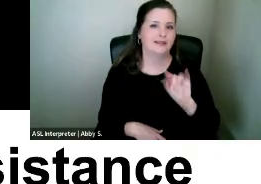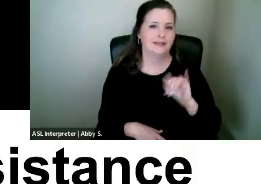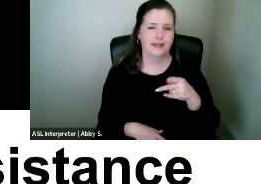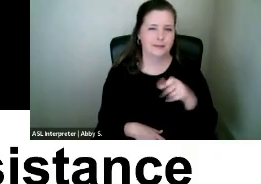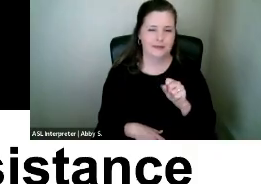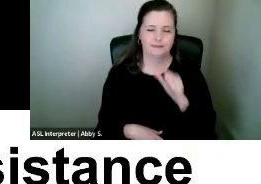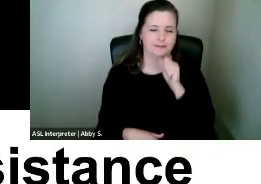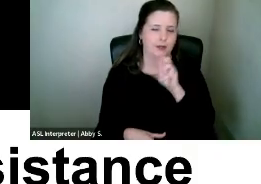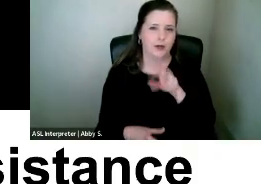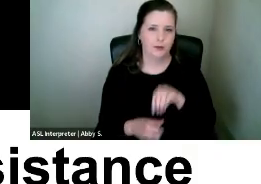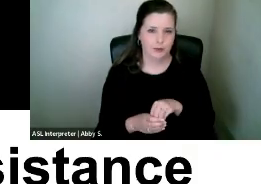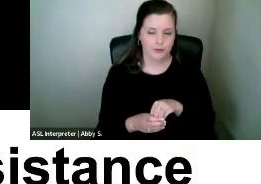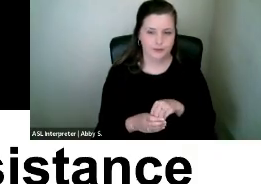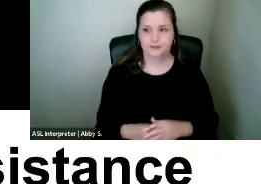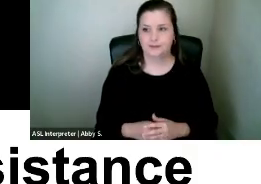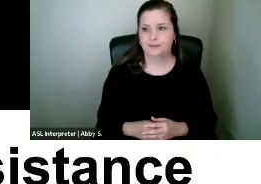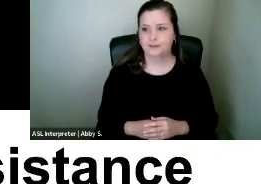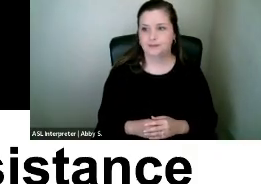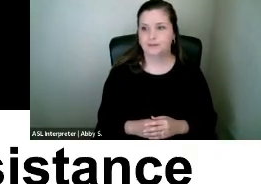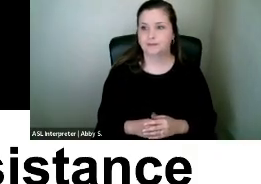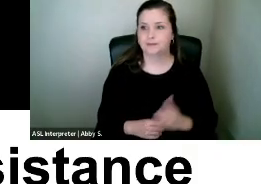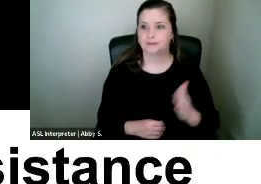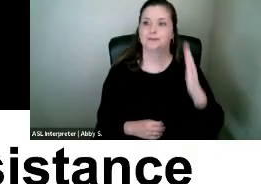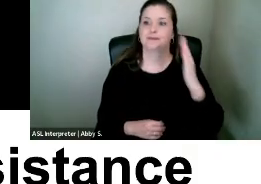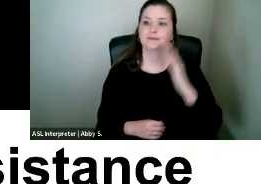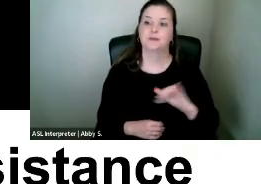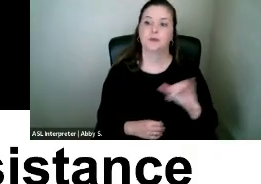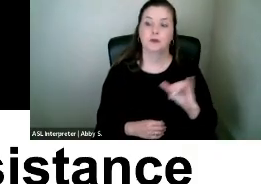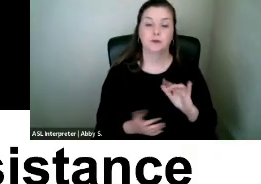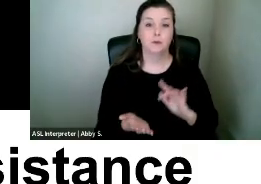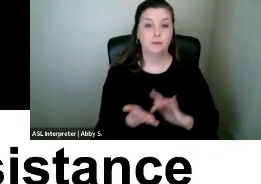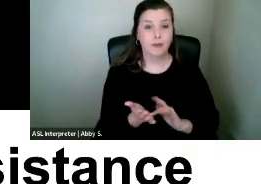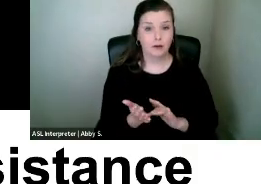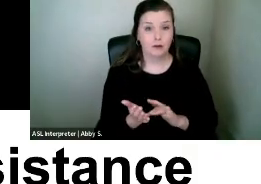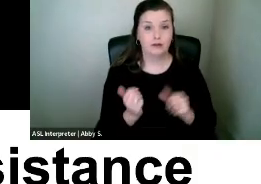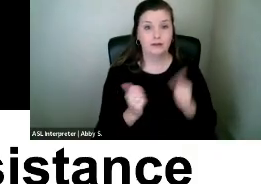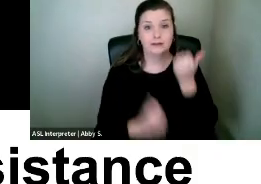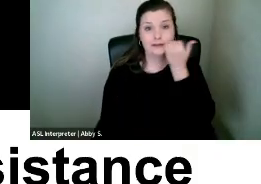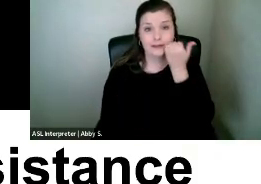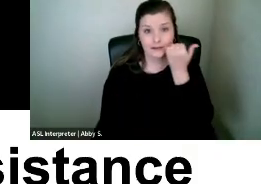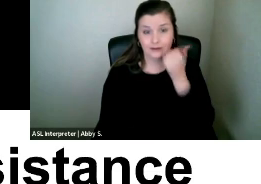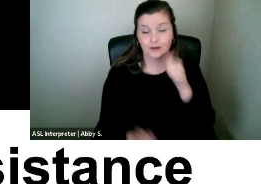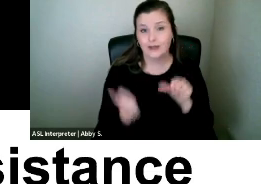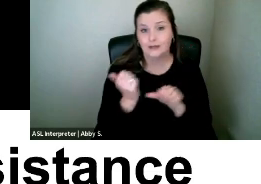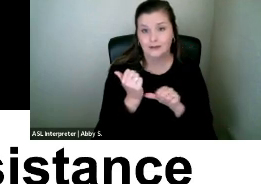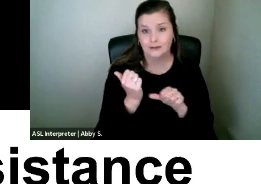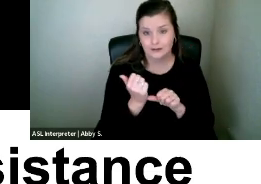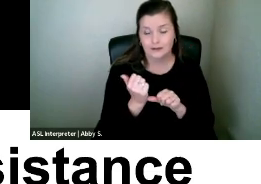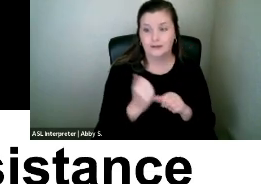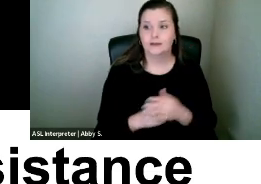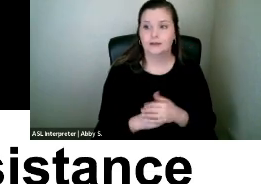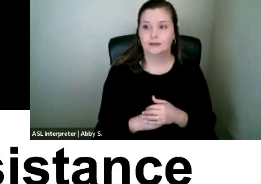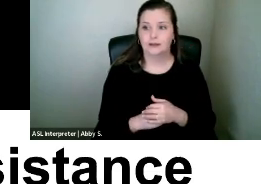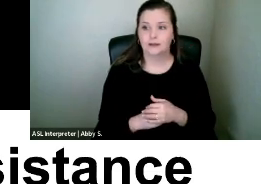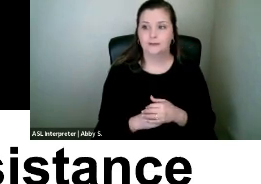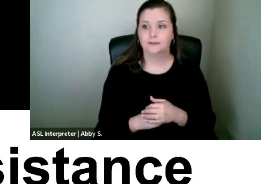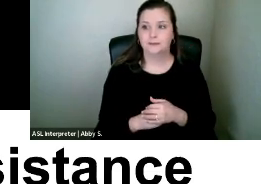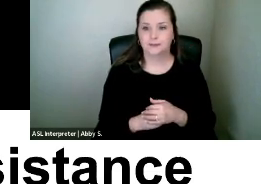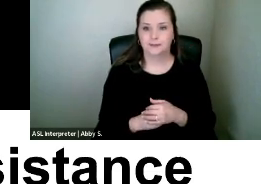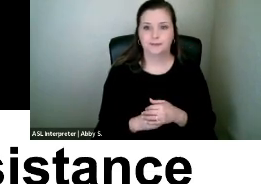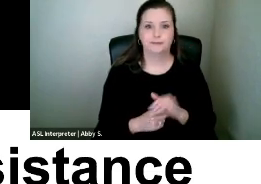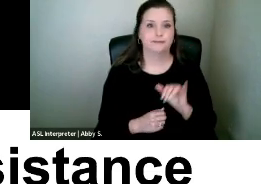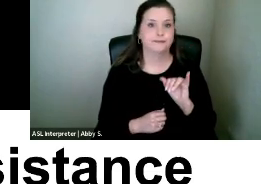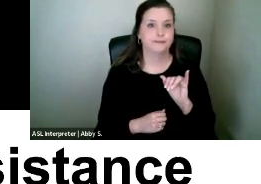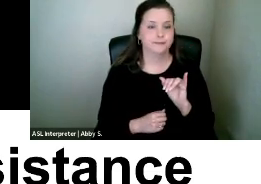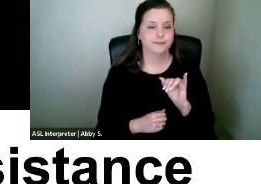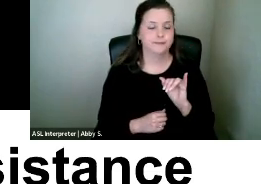There is also available medical and dental assistance. And for medical or dental assistance, if anyone incurred